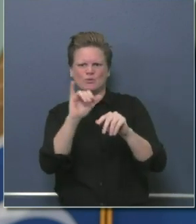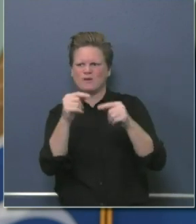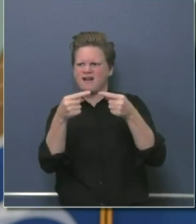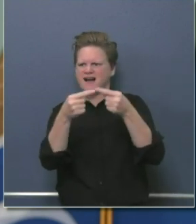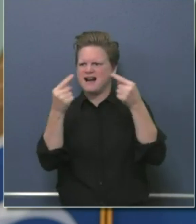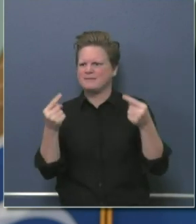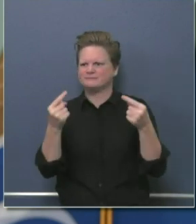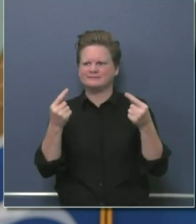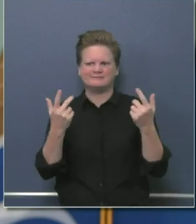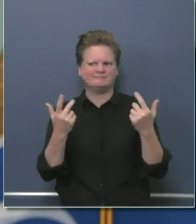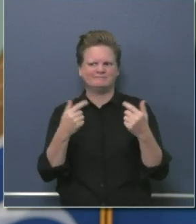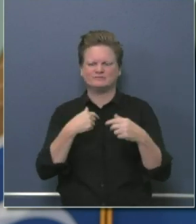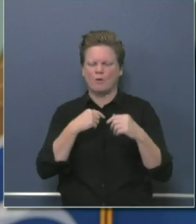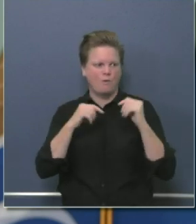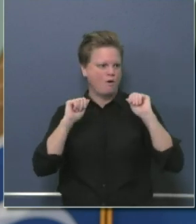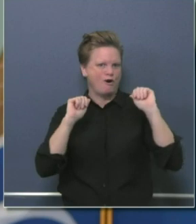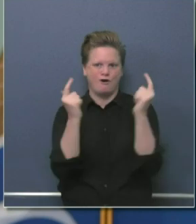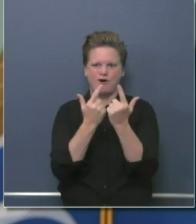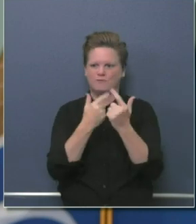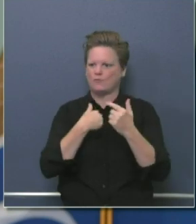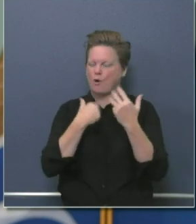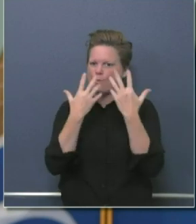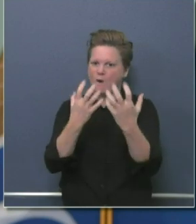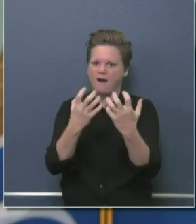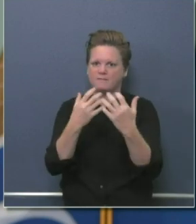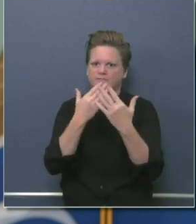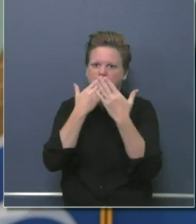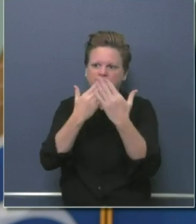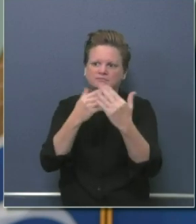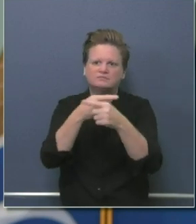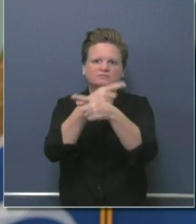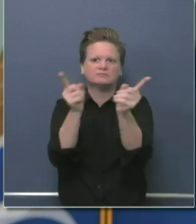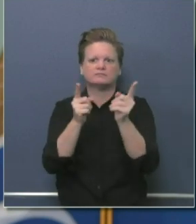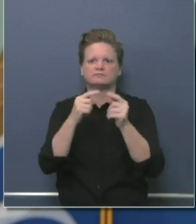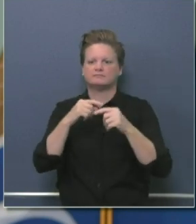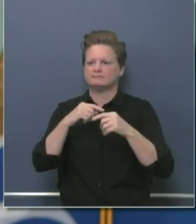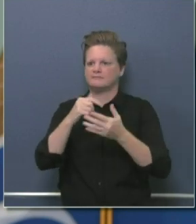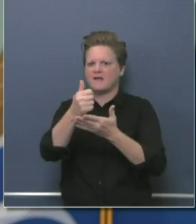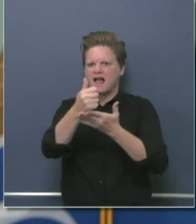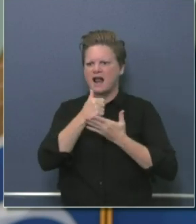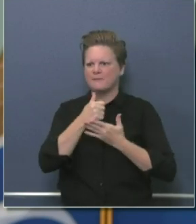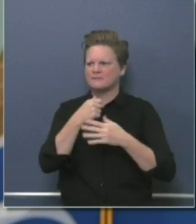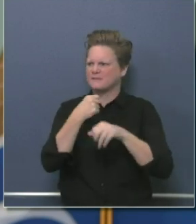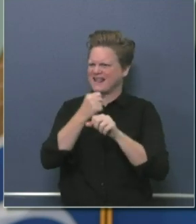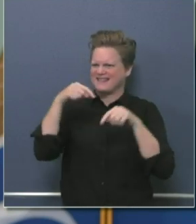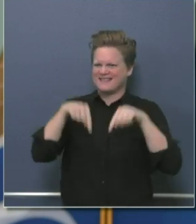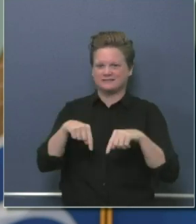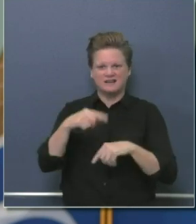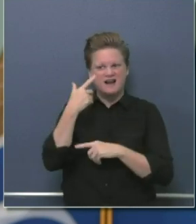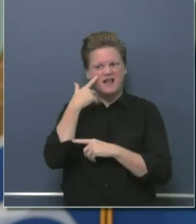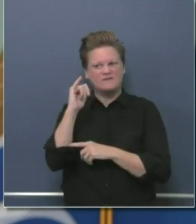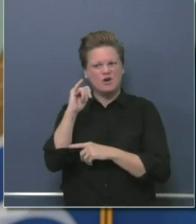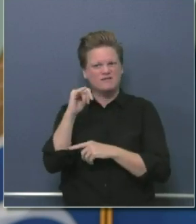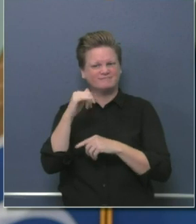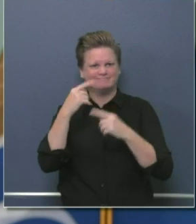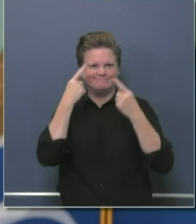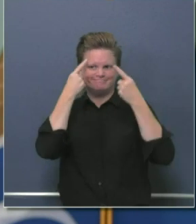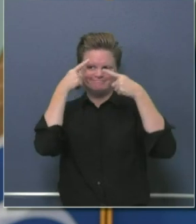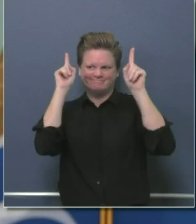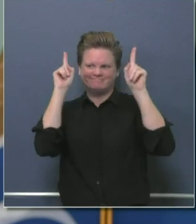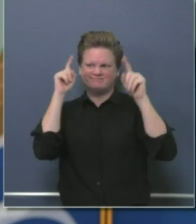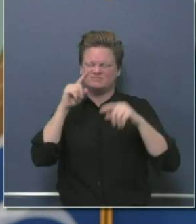what you've done to help California get to this point. I'm really proud of this state. I'm proud of all of you, and